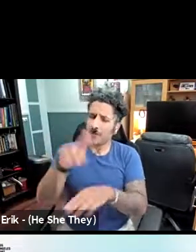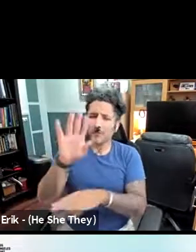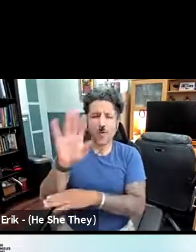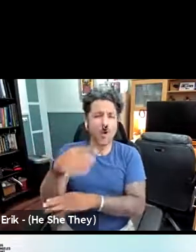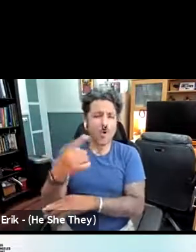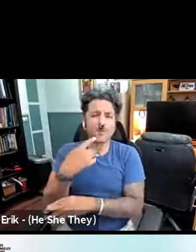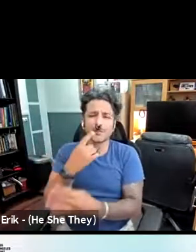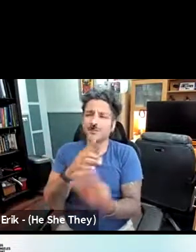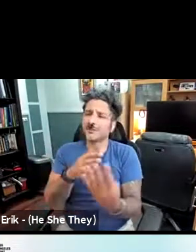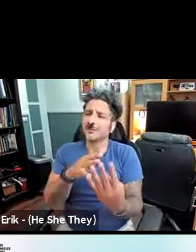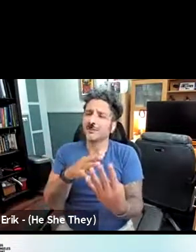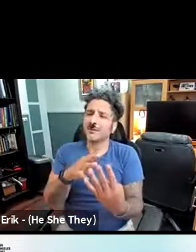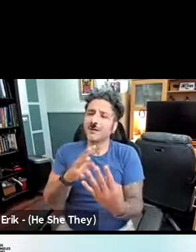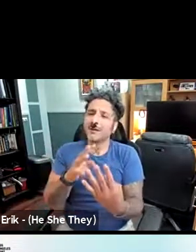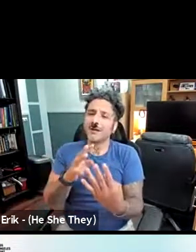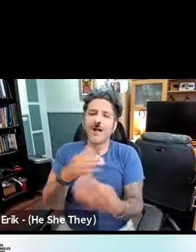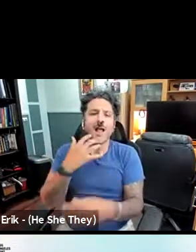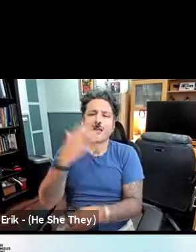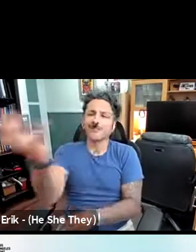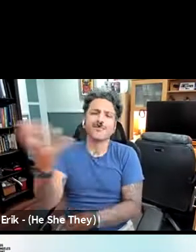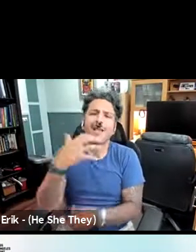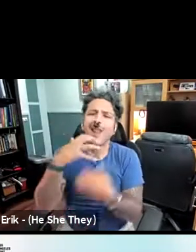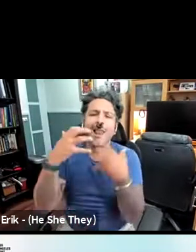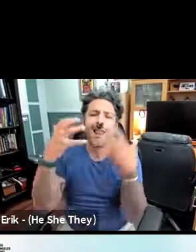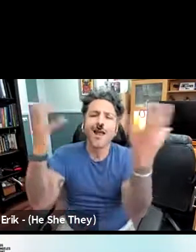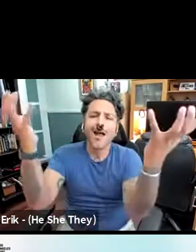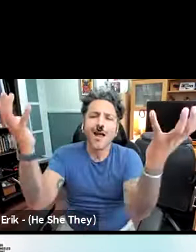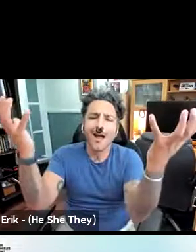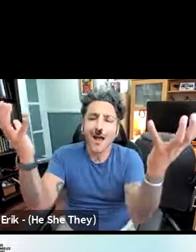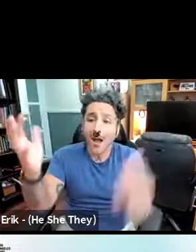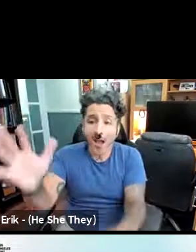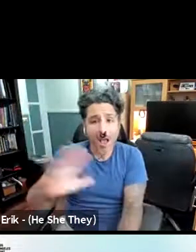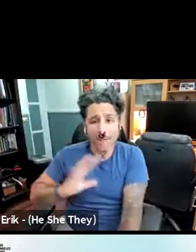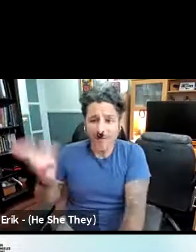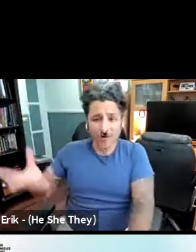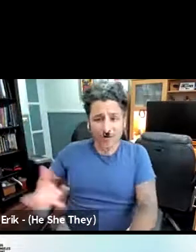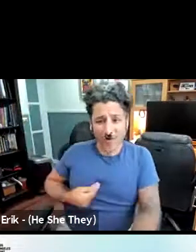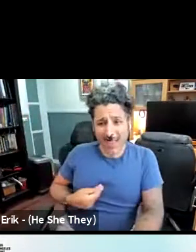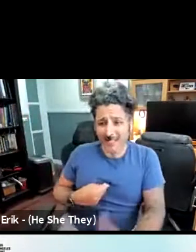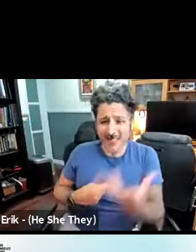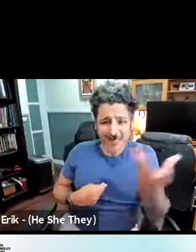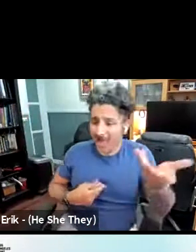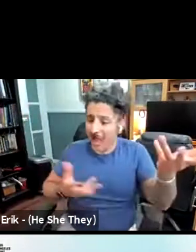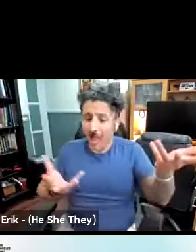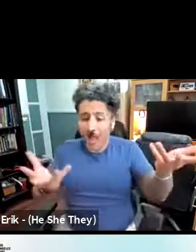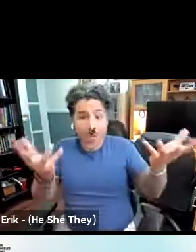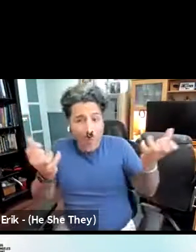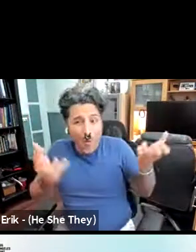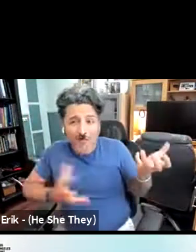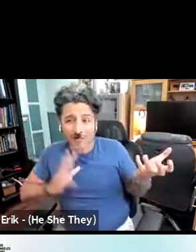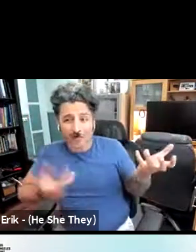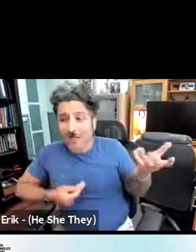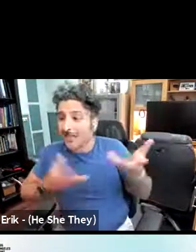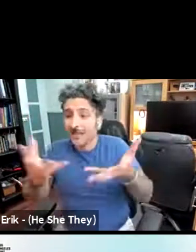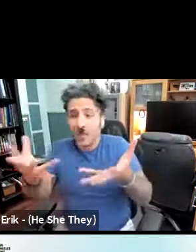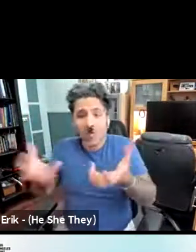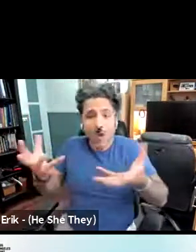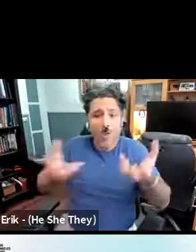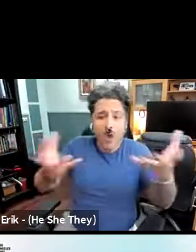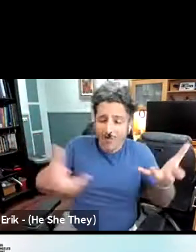fight. I always holler. I want trans this, I want trans that, I want trans this, I want trans